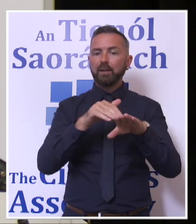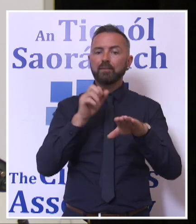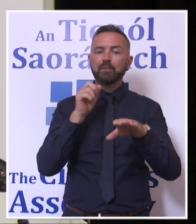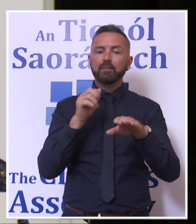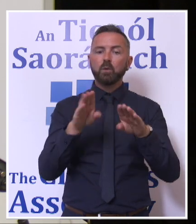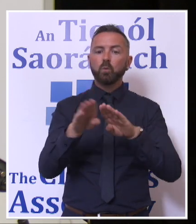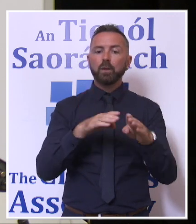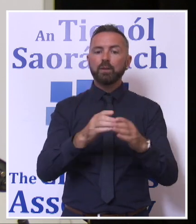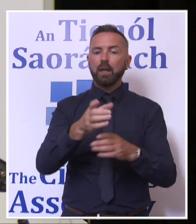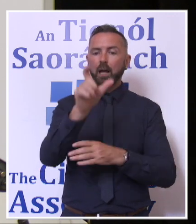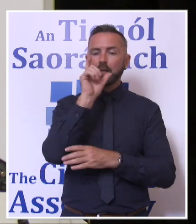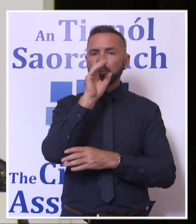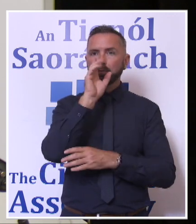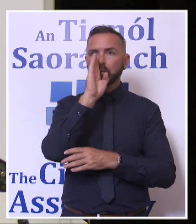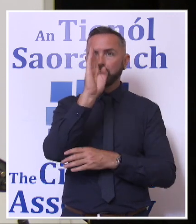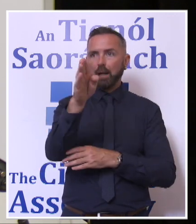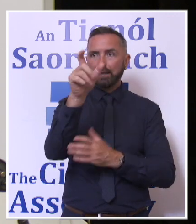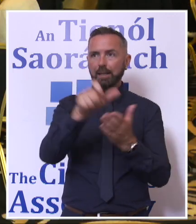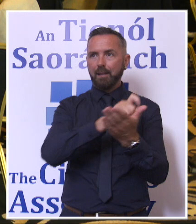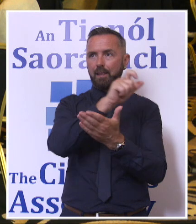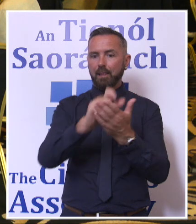a directly elected mayor?